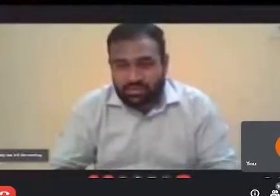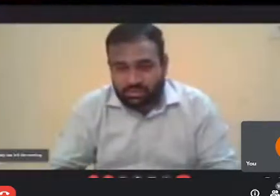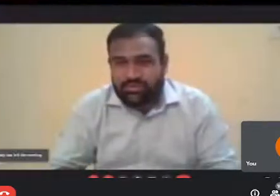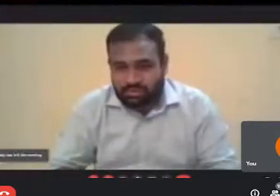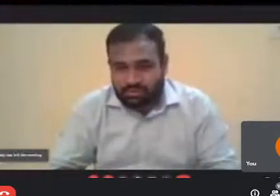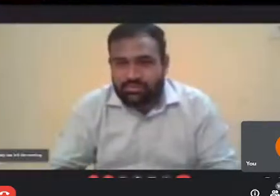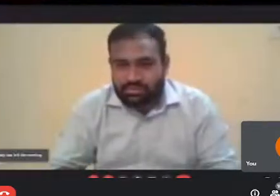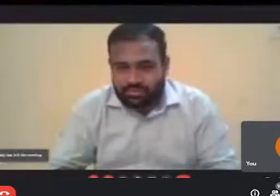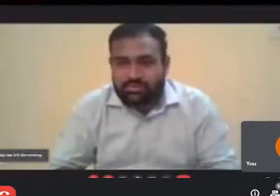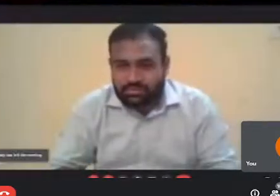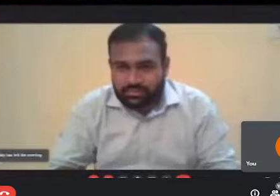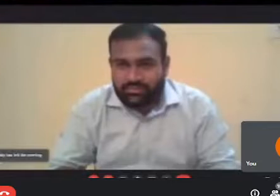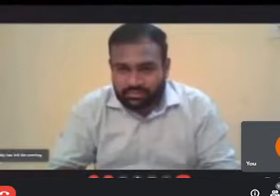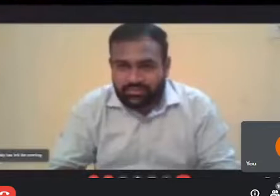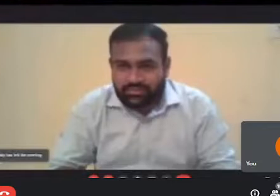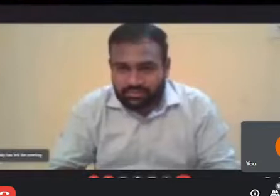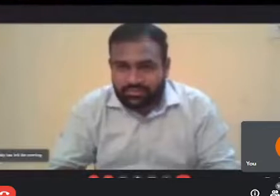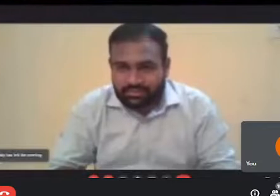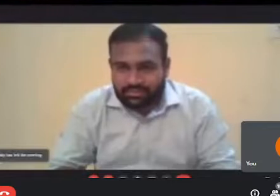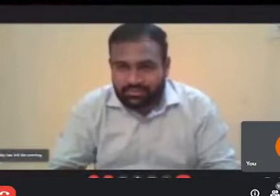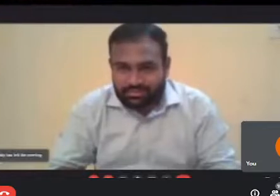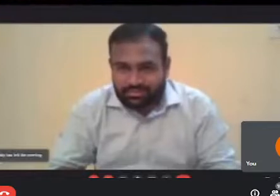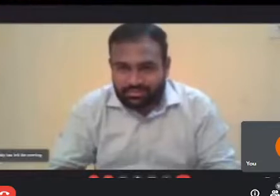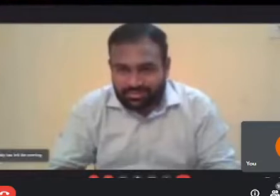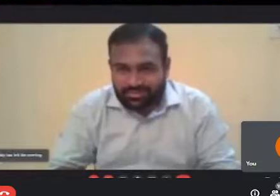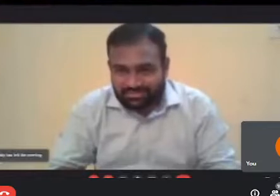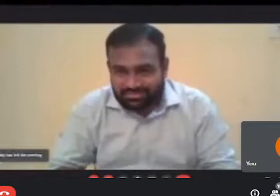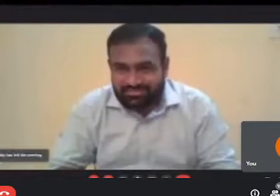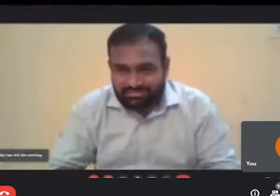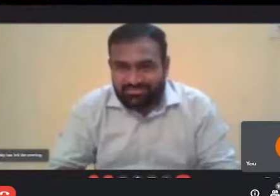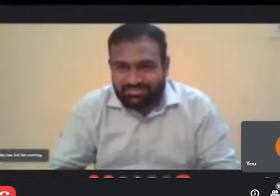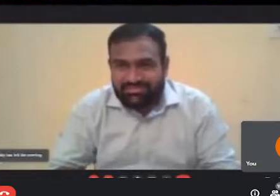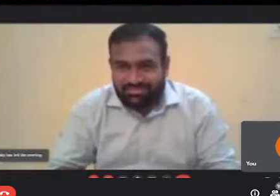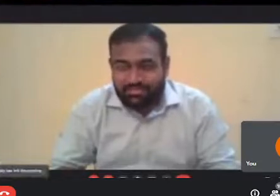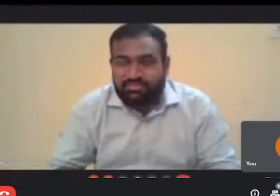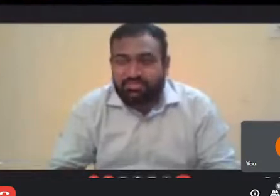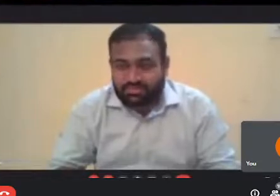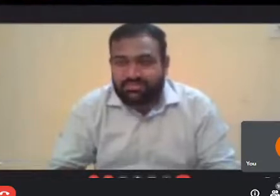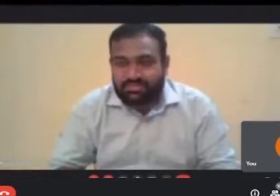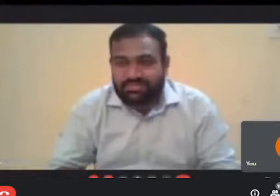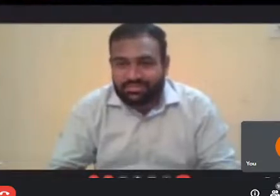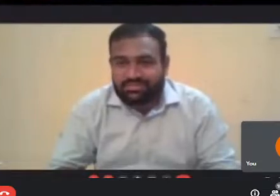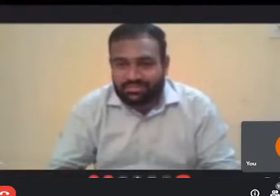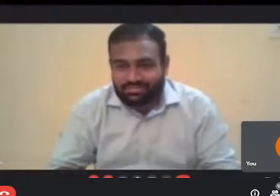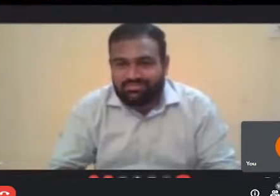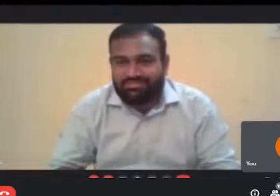move on to sentence level, and then beyond that, when you have multiple